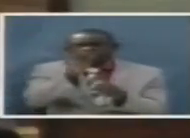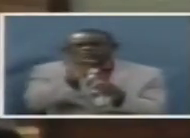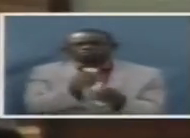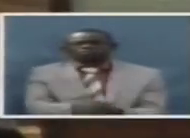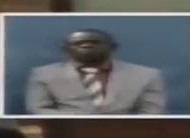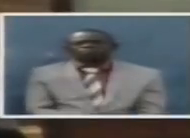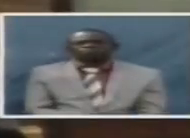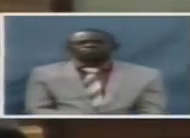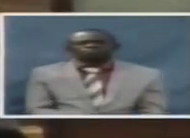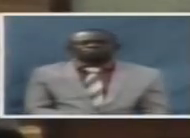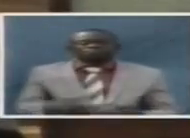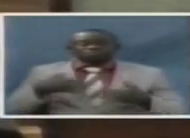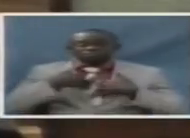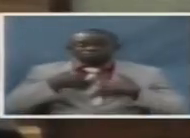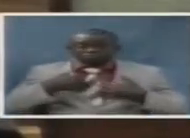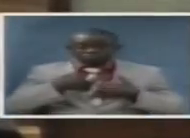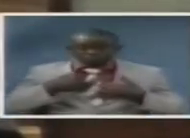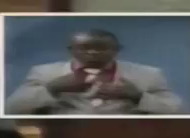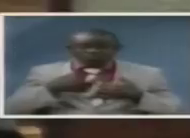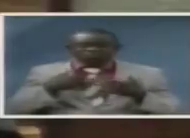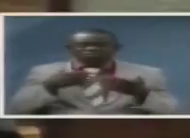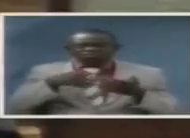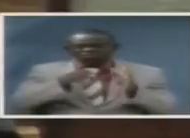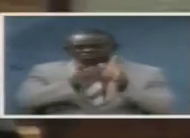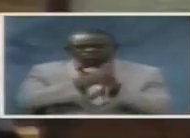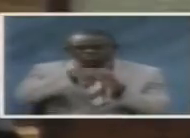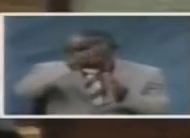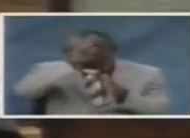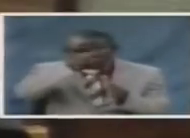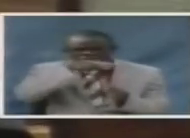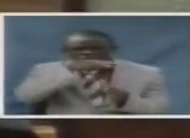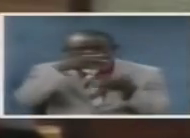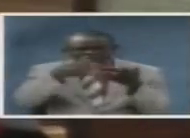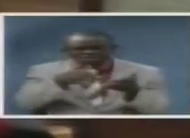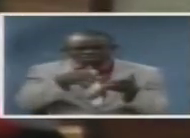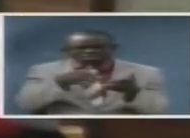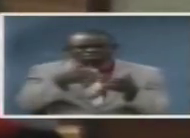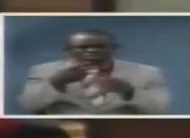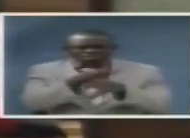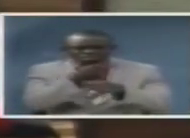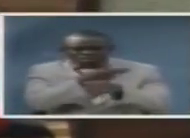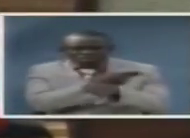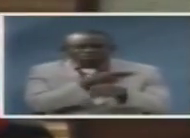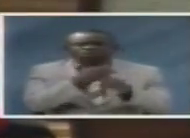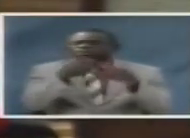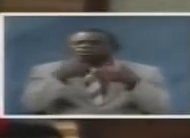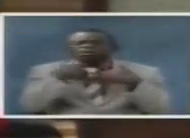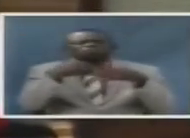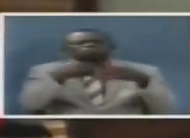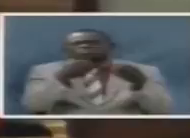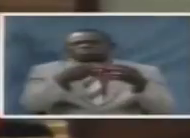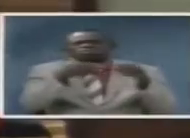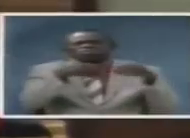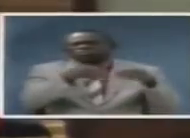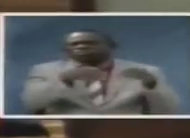rising market of potential livestock, especially goat and sheep, government will facilitate access to